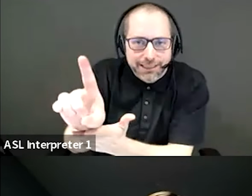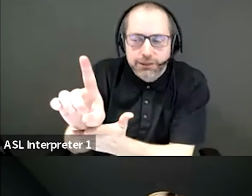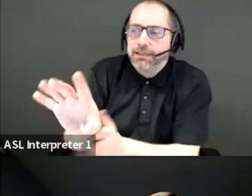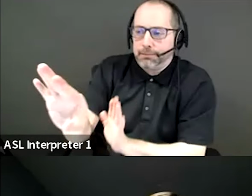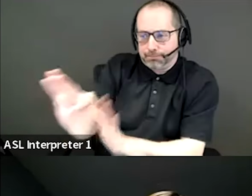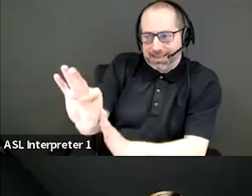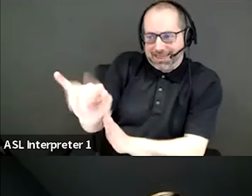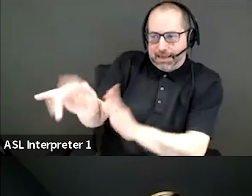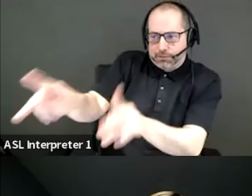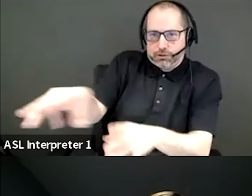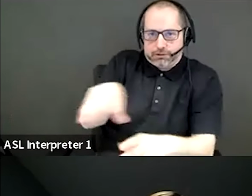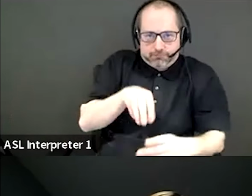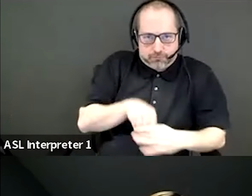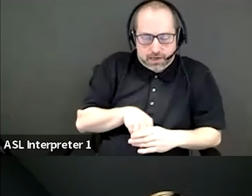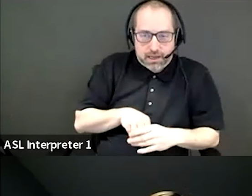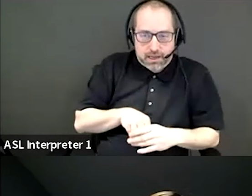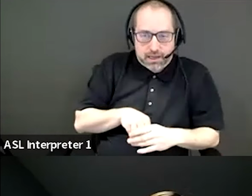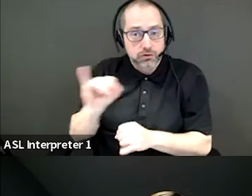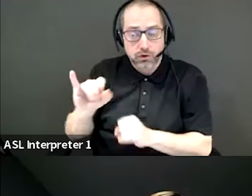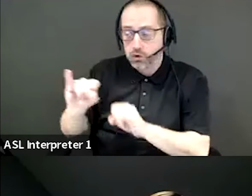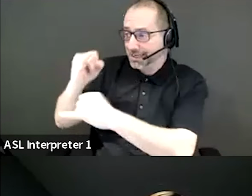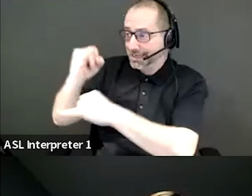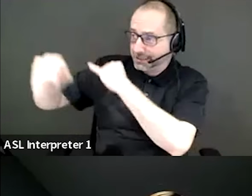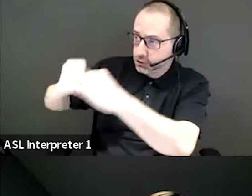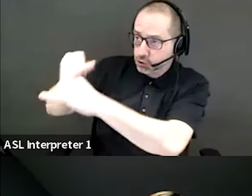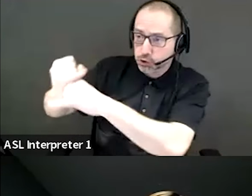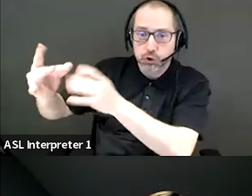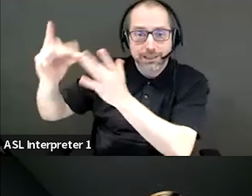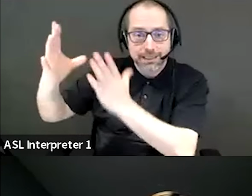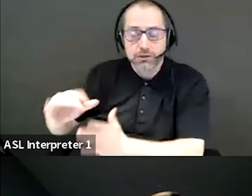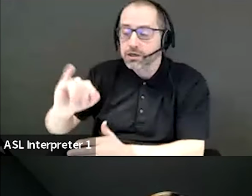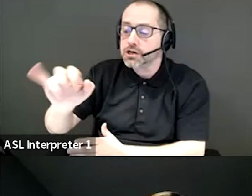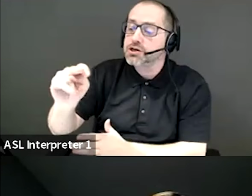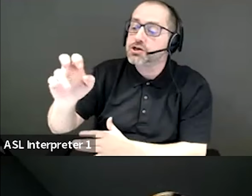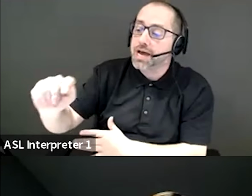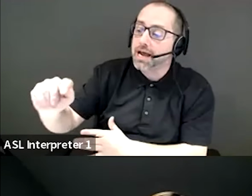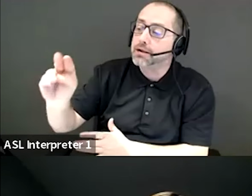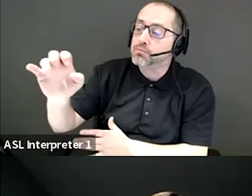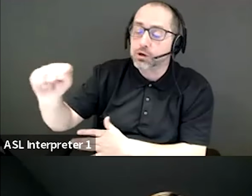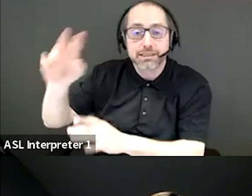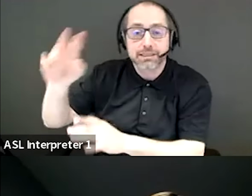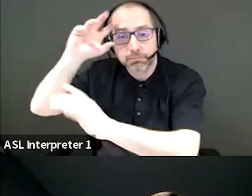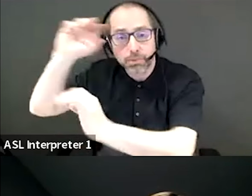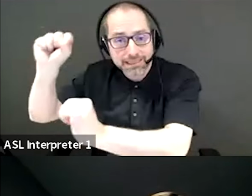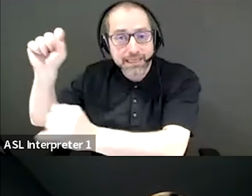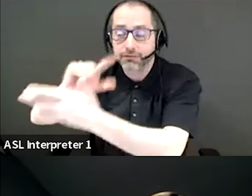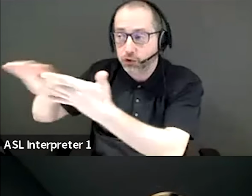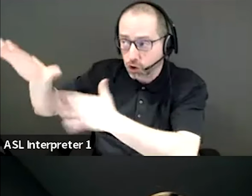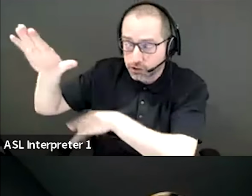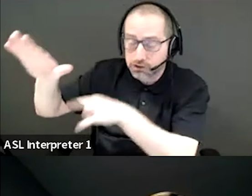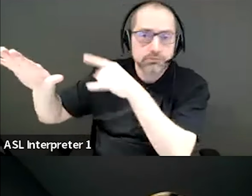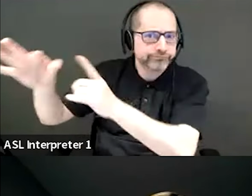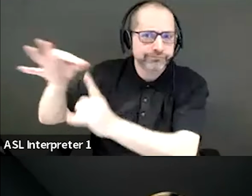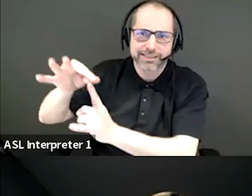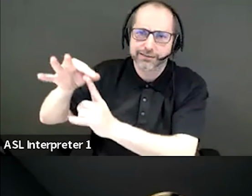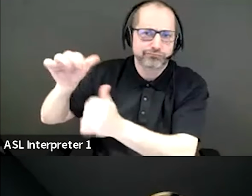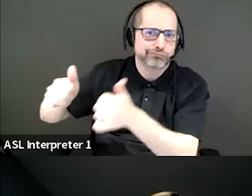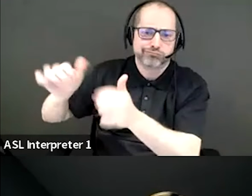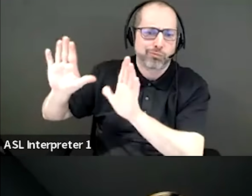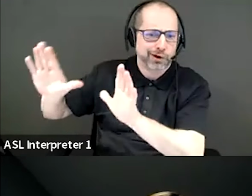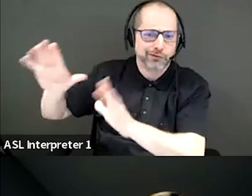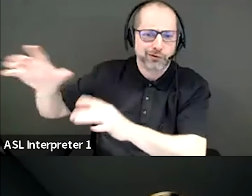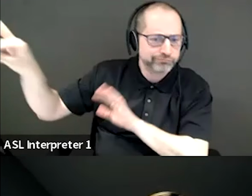institutional leaders. Like we had Janet Morris, who's the president of Sheridan College, also on it. That was exceptional. We also ensured that we had people